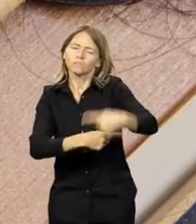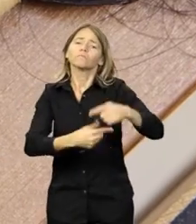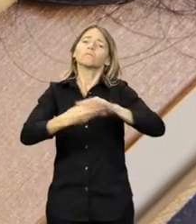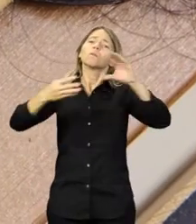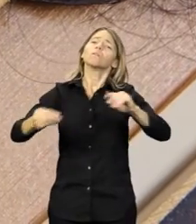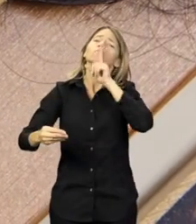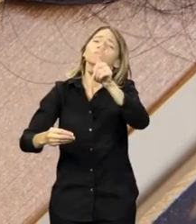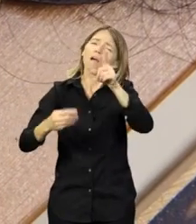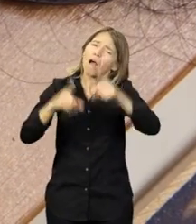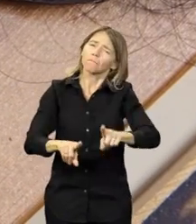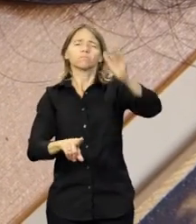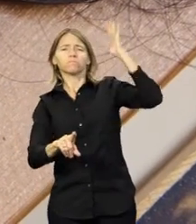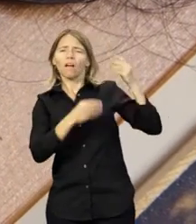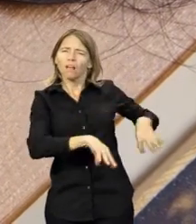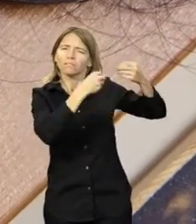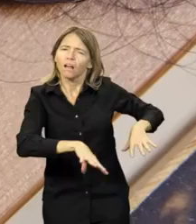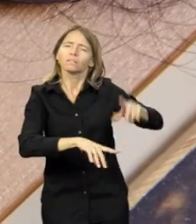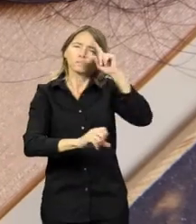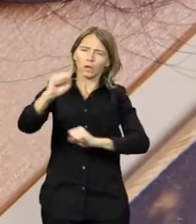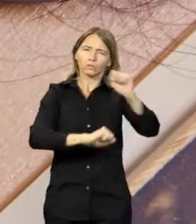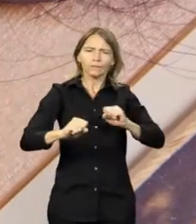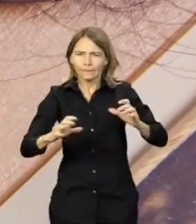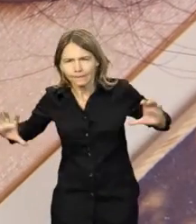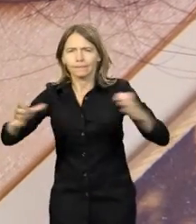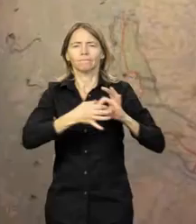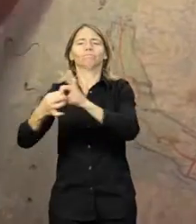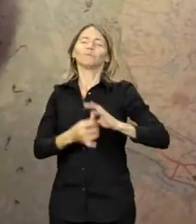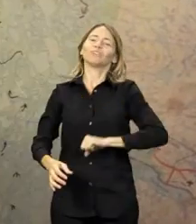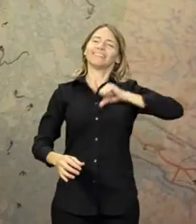strength, reconciliation, and pride.